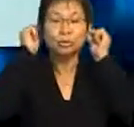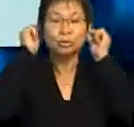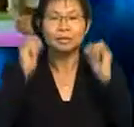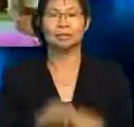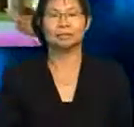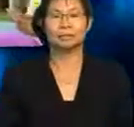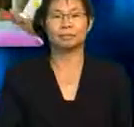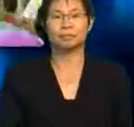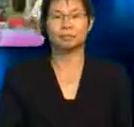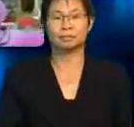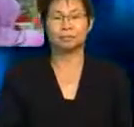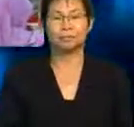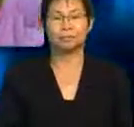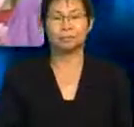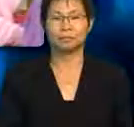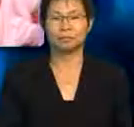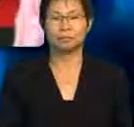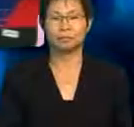ears.